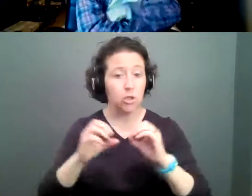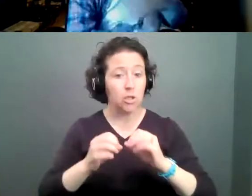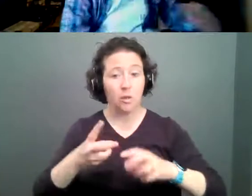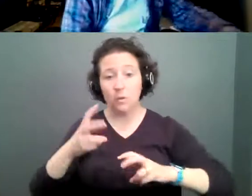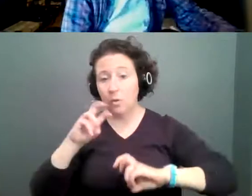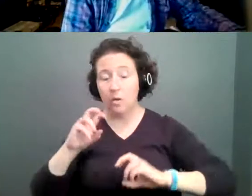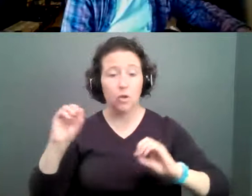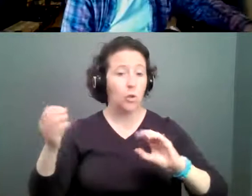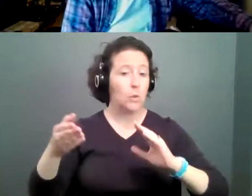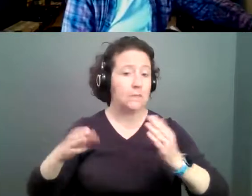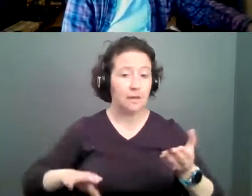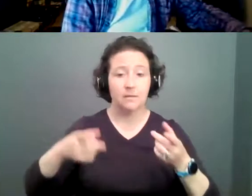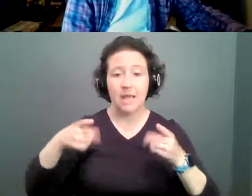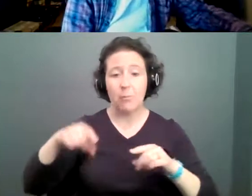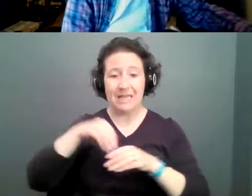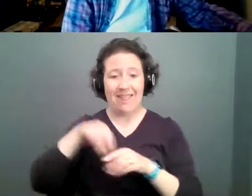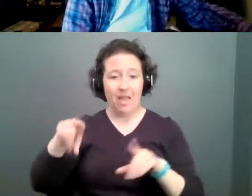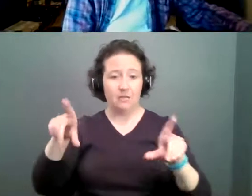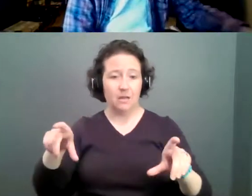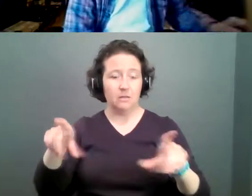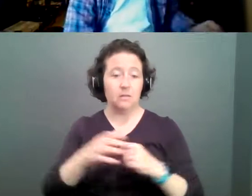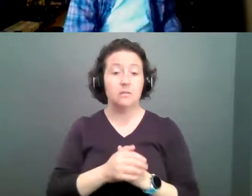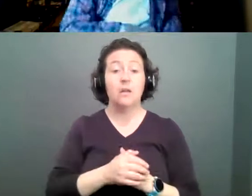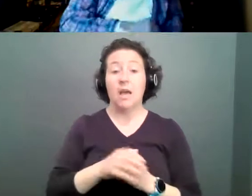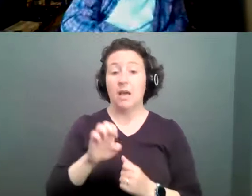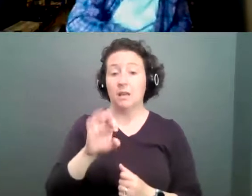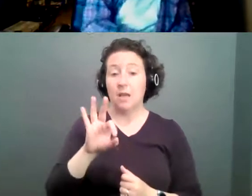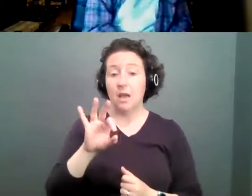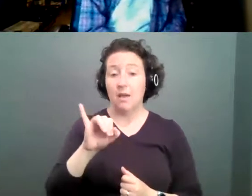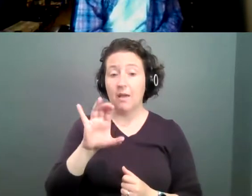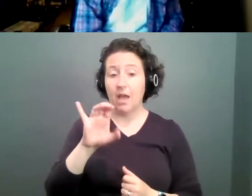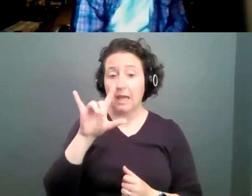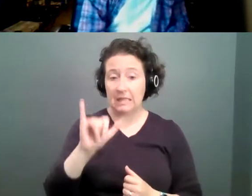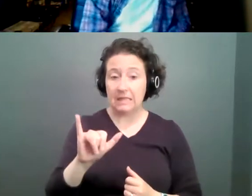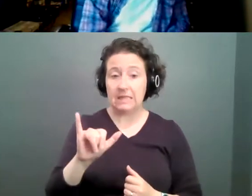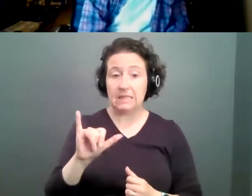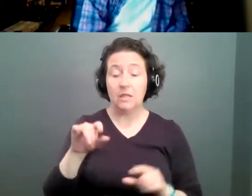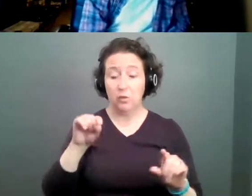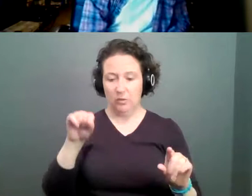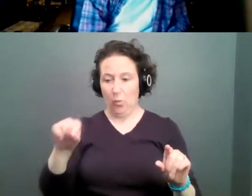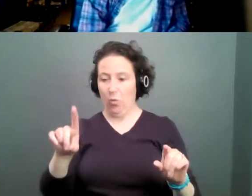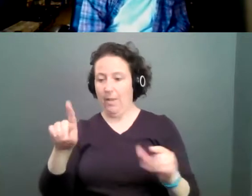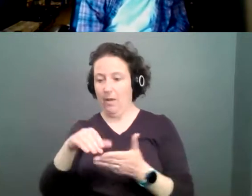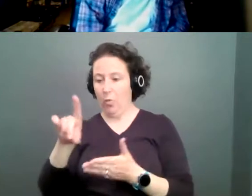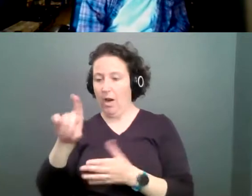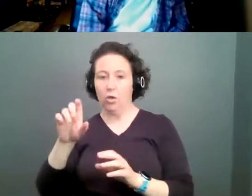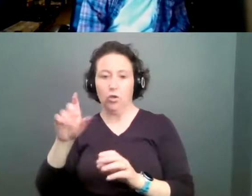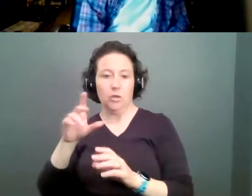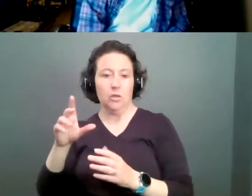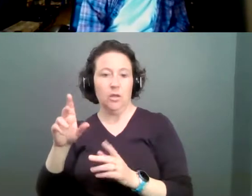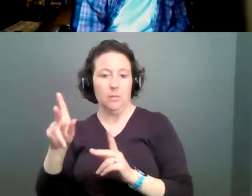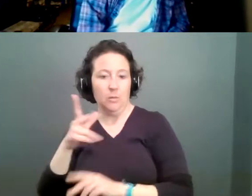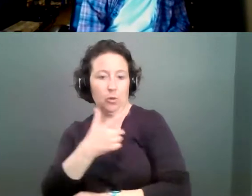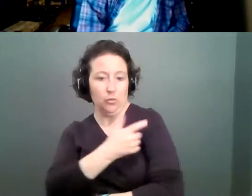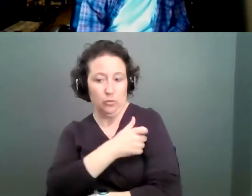reported. And looking at the efficacy rates in the vaccine group, so the 1,100 patients who received the vaccine, there have been no